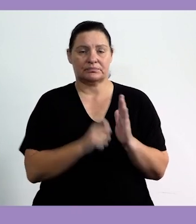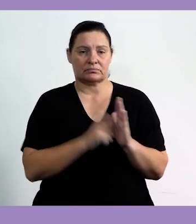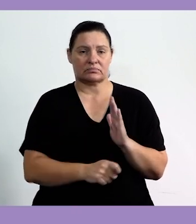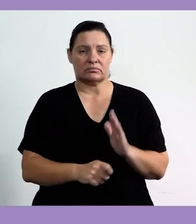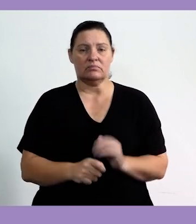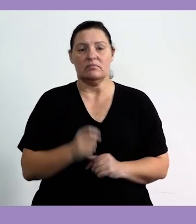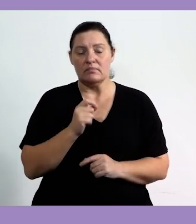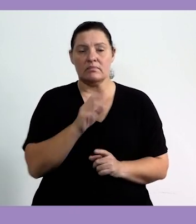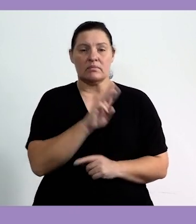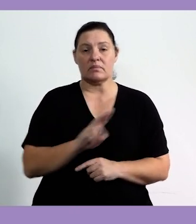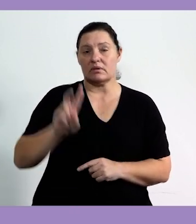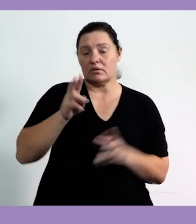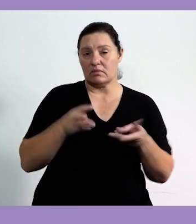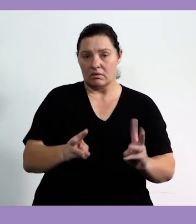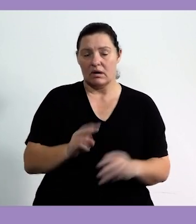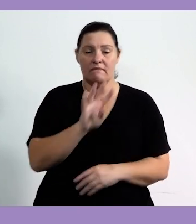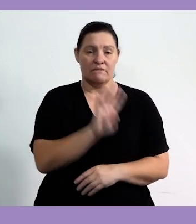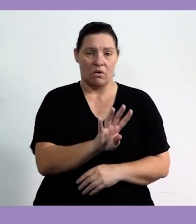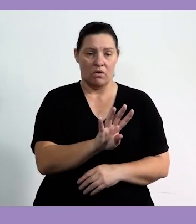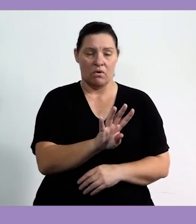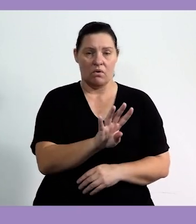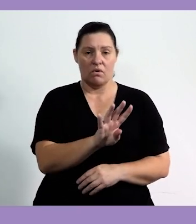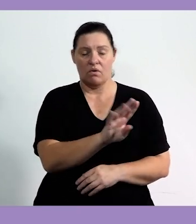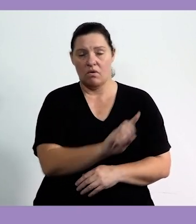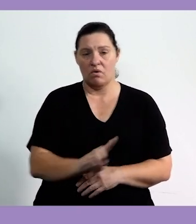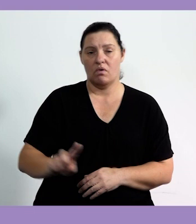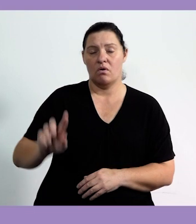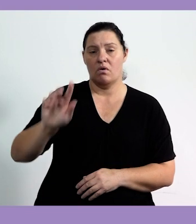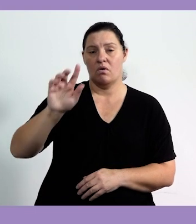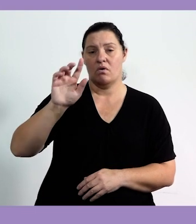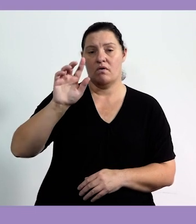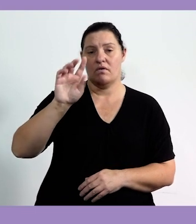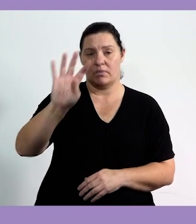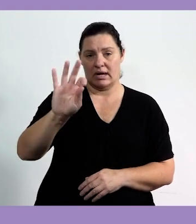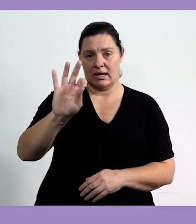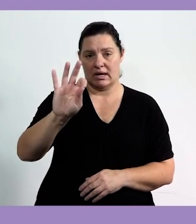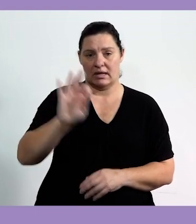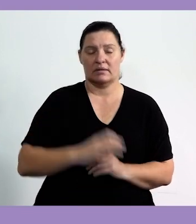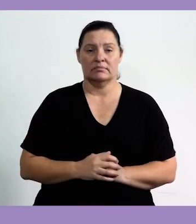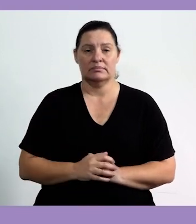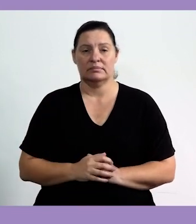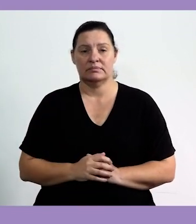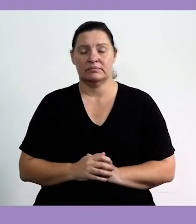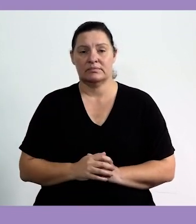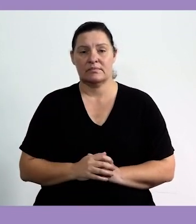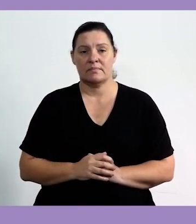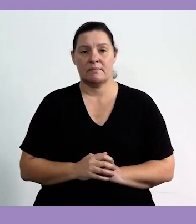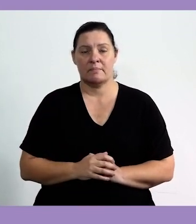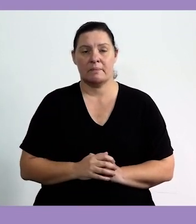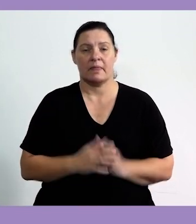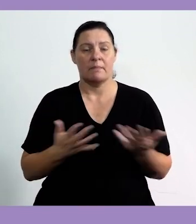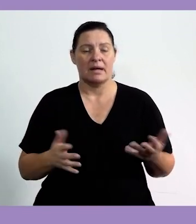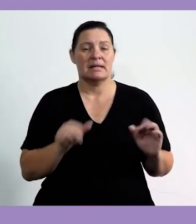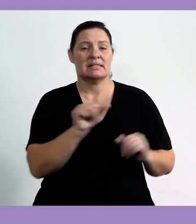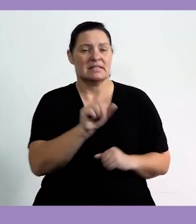write that in exponential form, that will be 4 raised to the exponent 3.